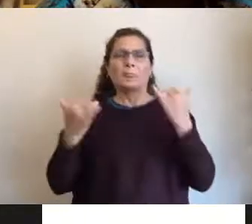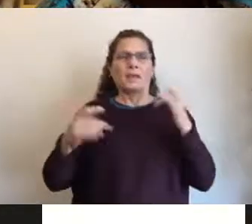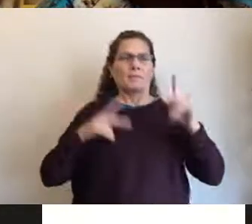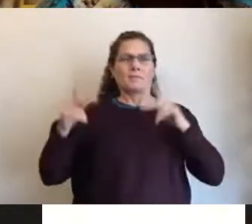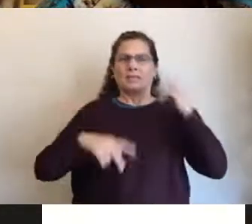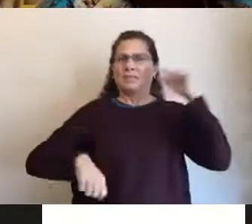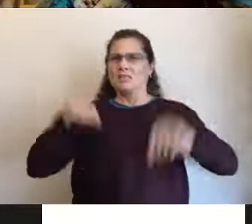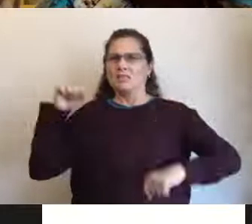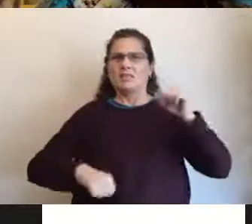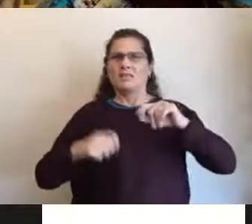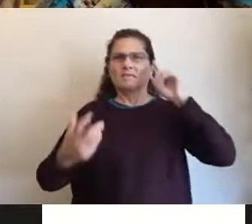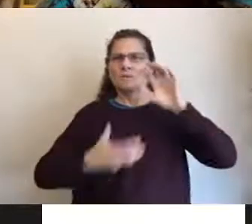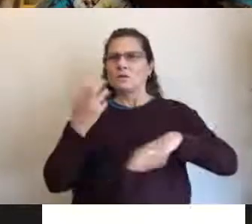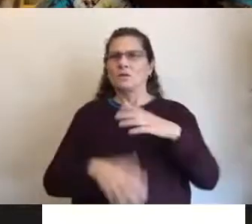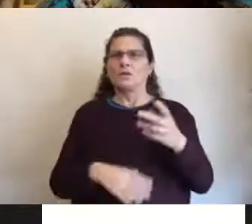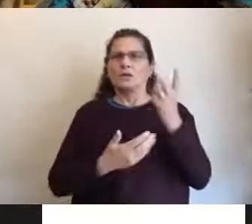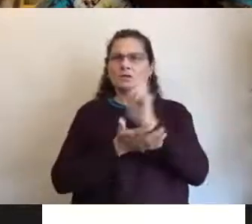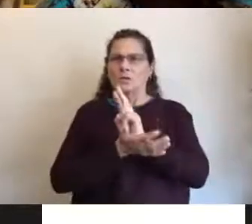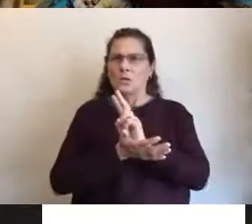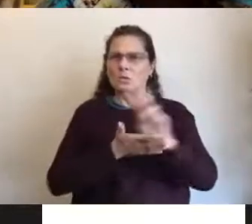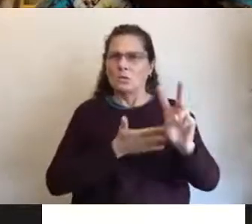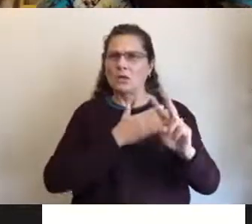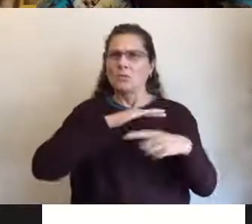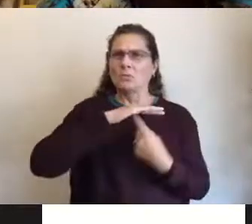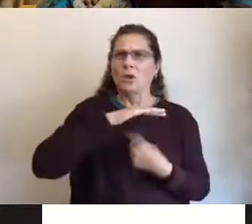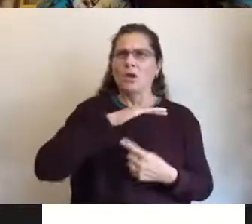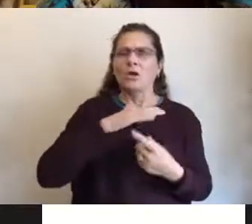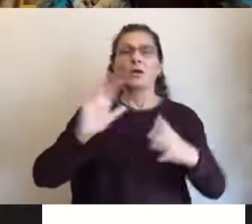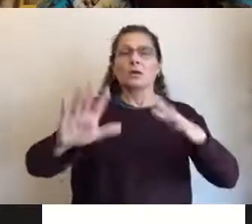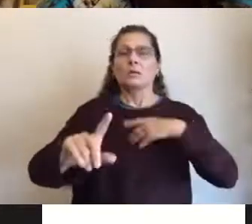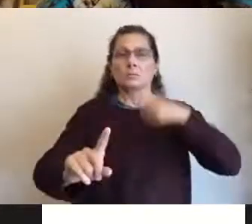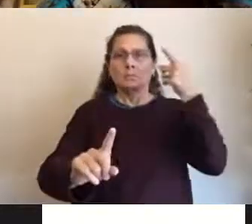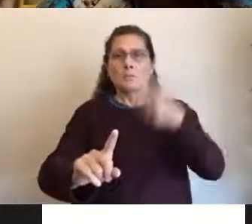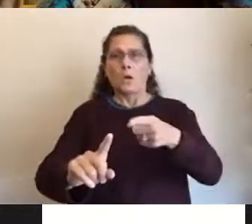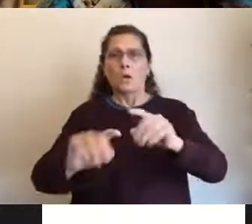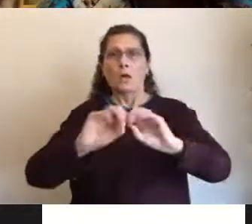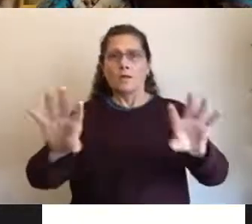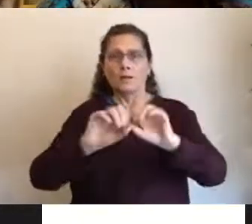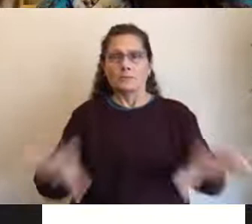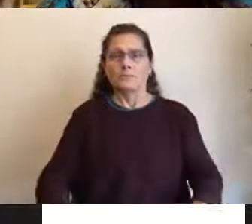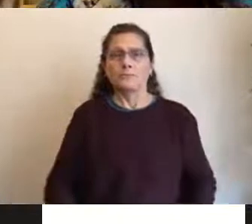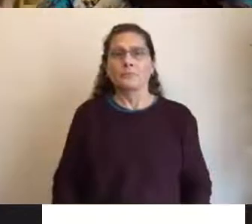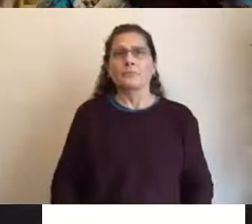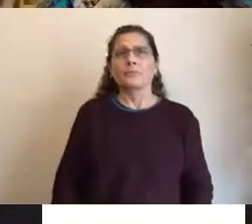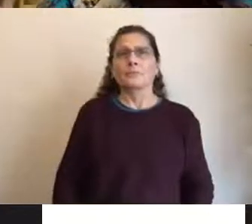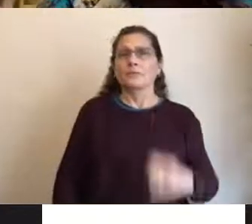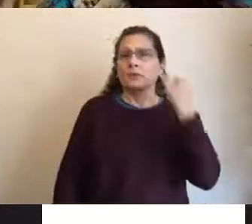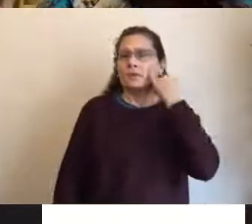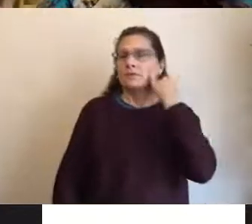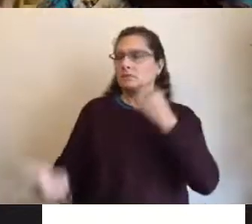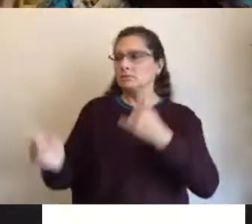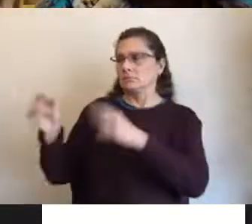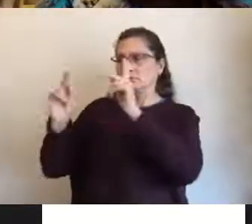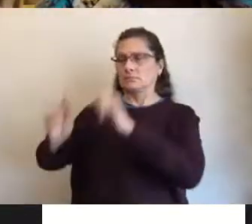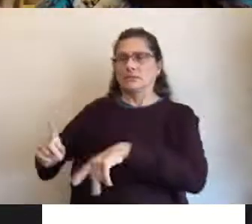for 2 weeks, period. Unfortunately, you cannot test your way out of a quarantine. A negative test 5 days after